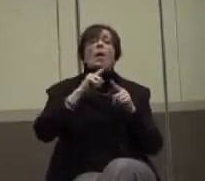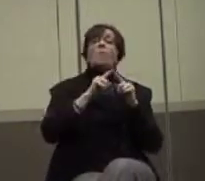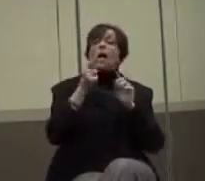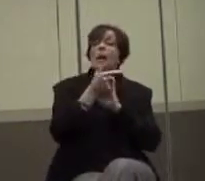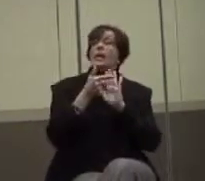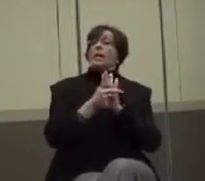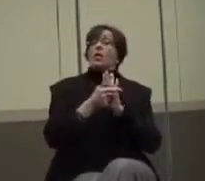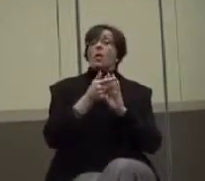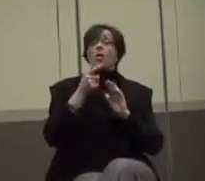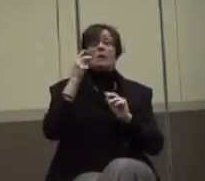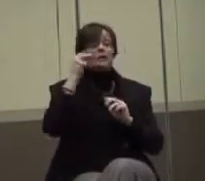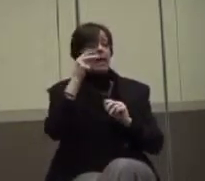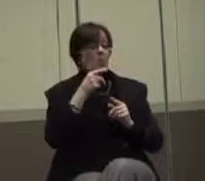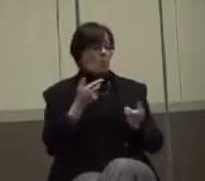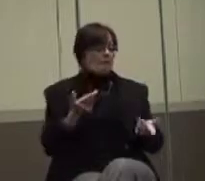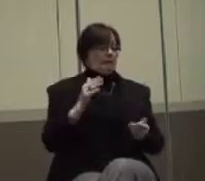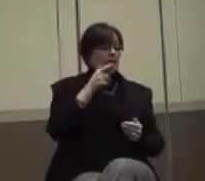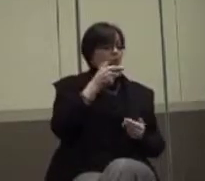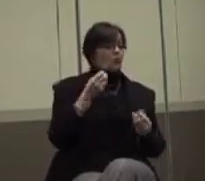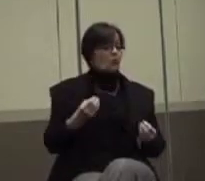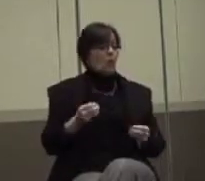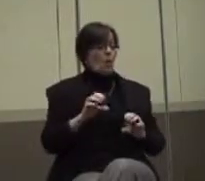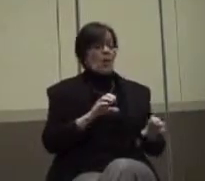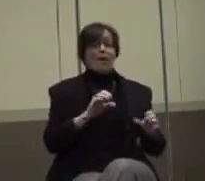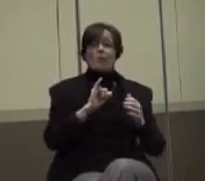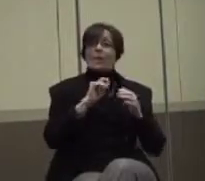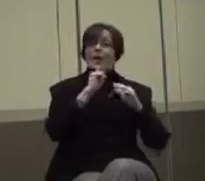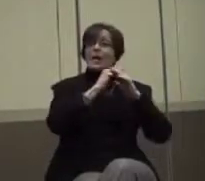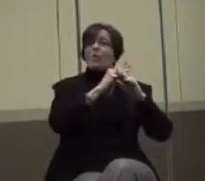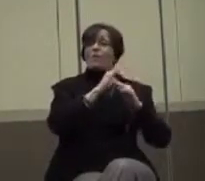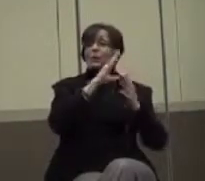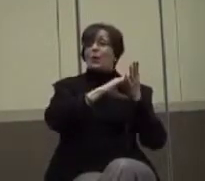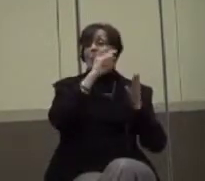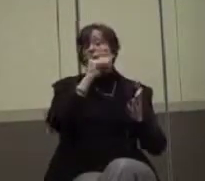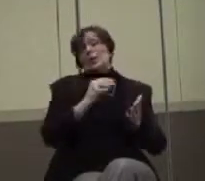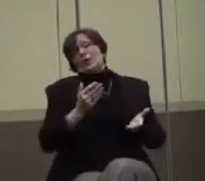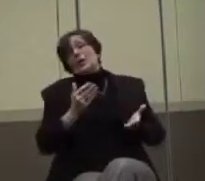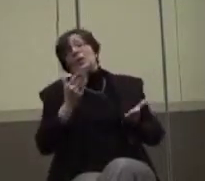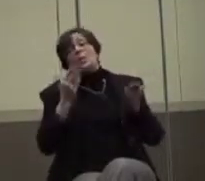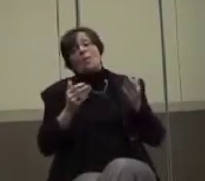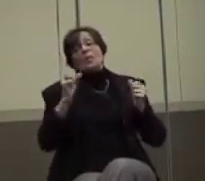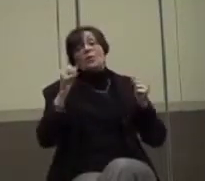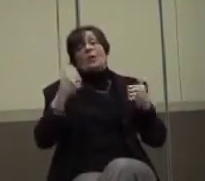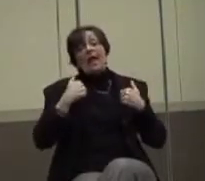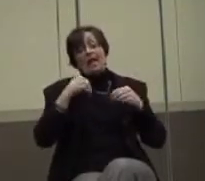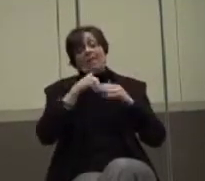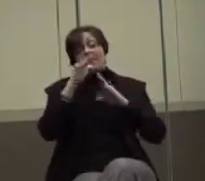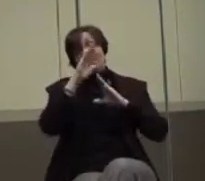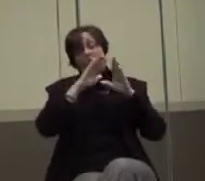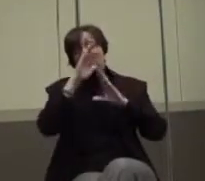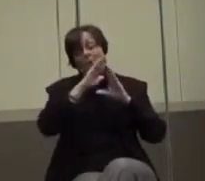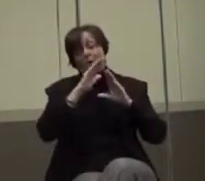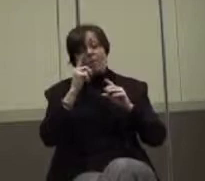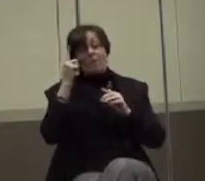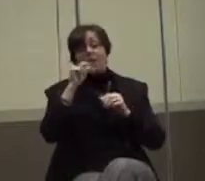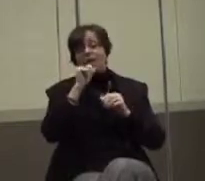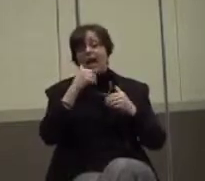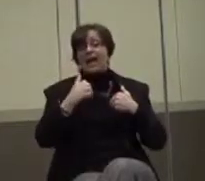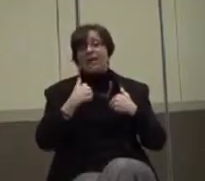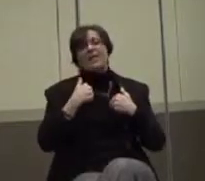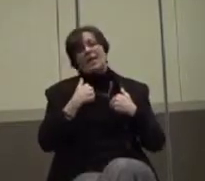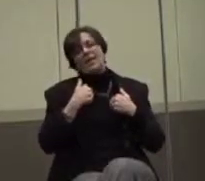behavior that's interfering with their learning of others. You probably couldn't get in trouble for not having it, but you really are doing an awful lot of